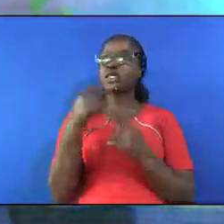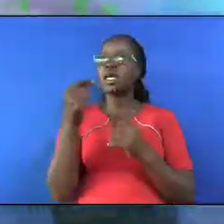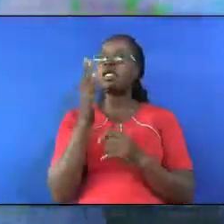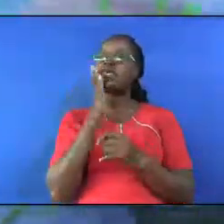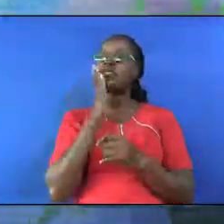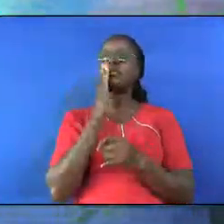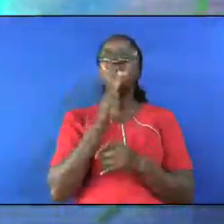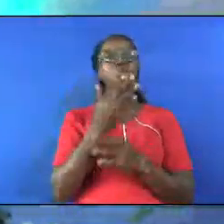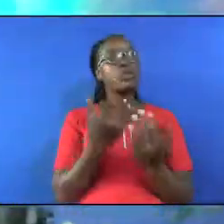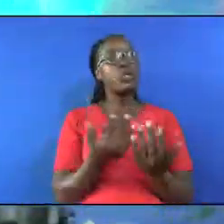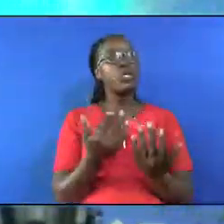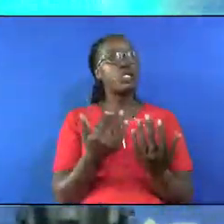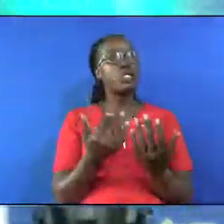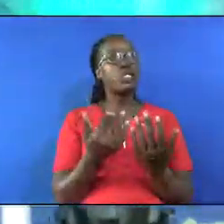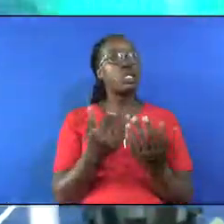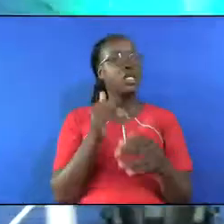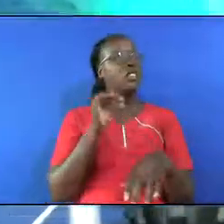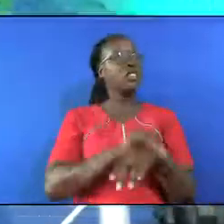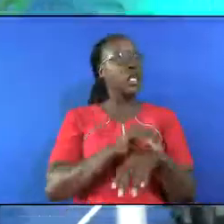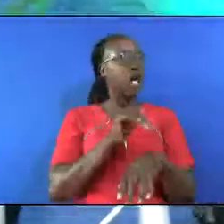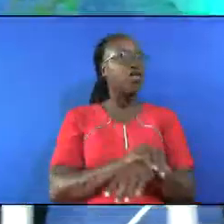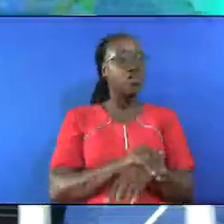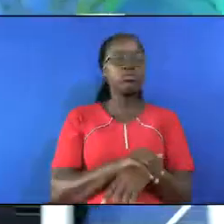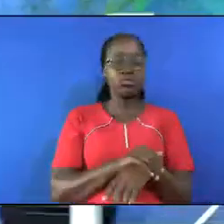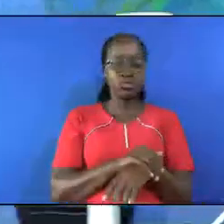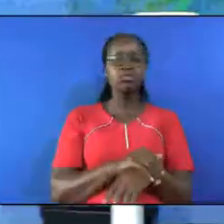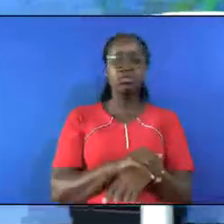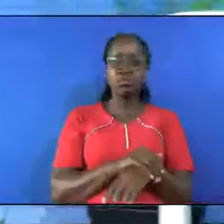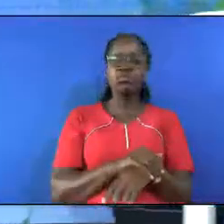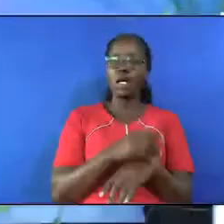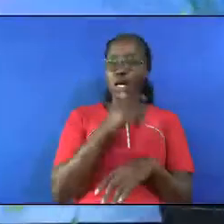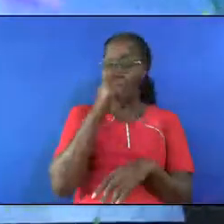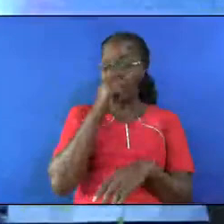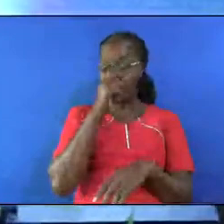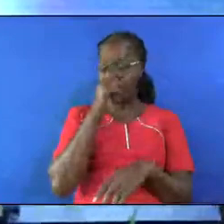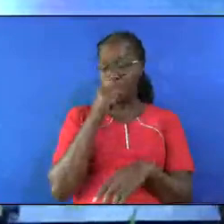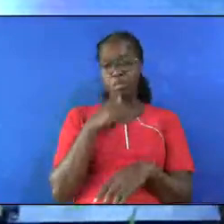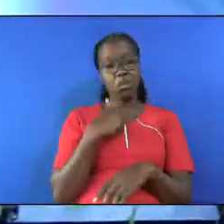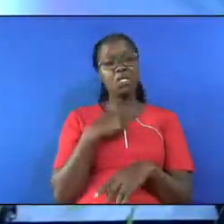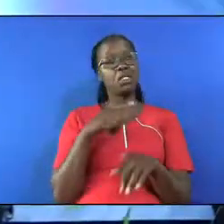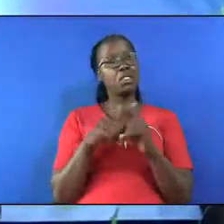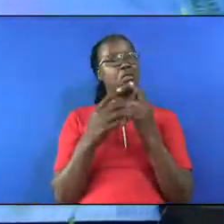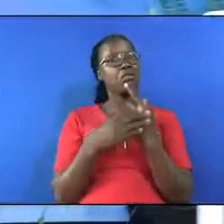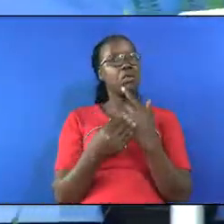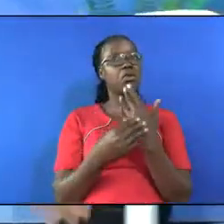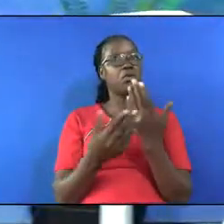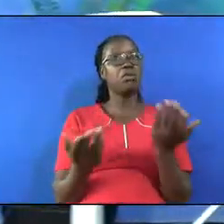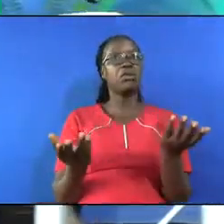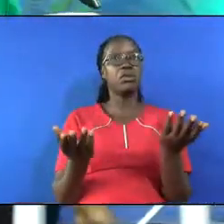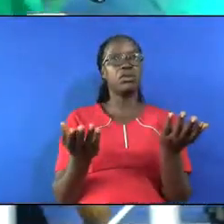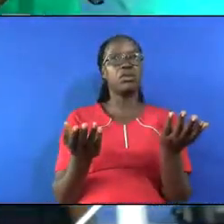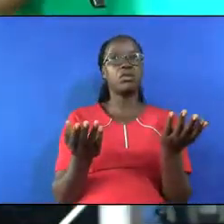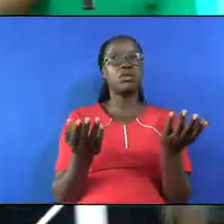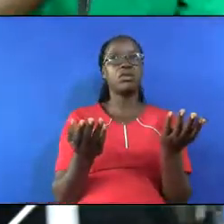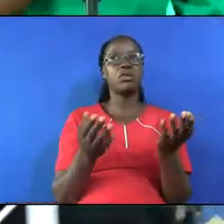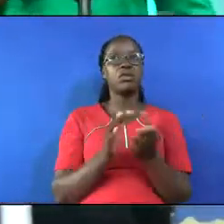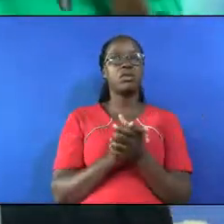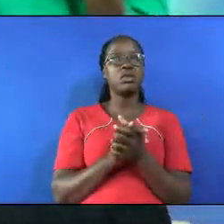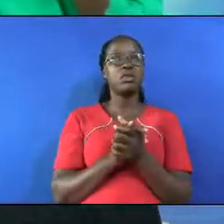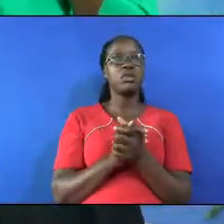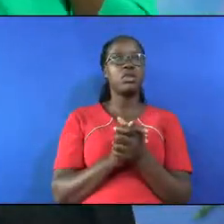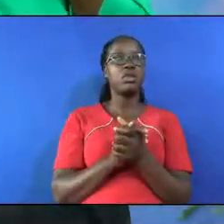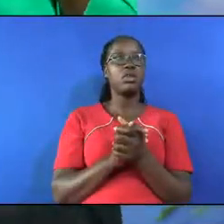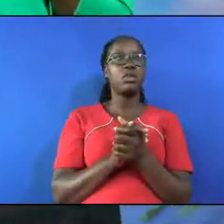hey, your child is a good one, eh? I wish that my, you know, such kind of things. Children love such things, by the